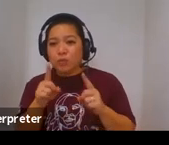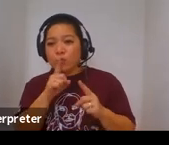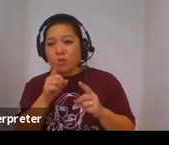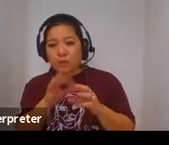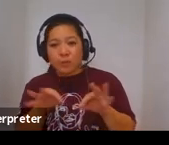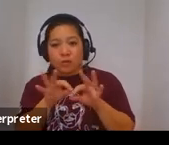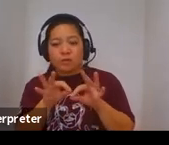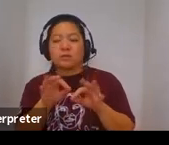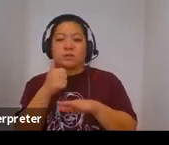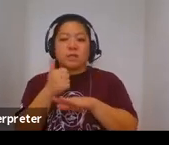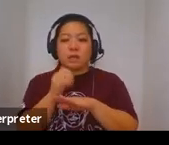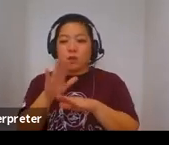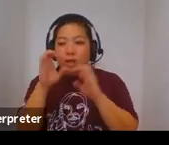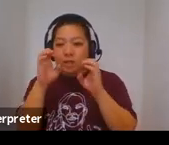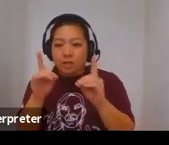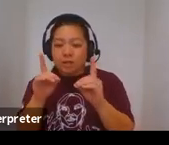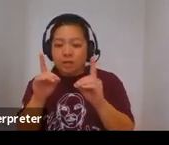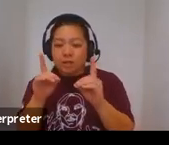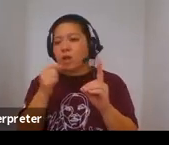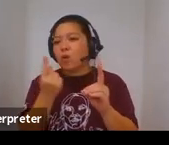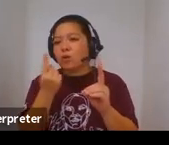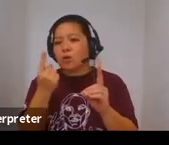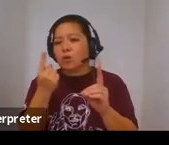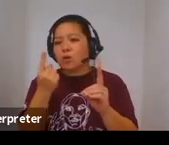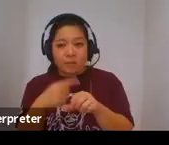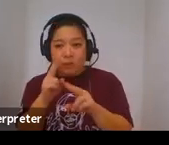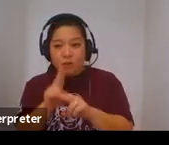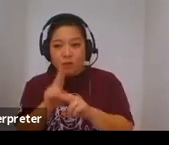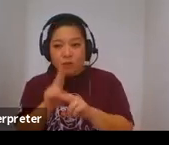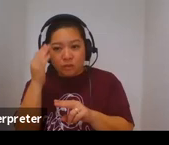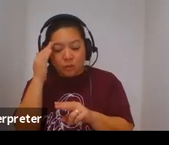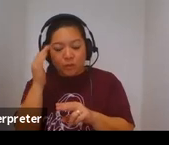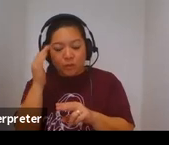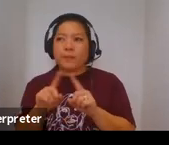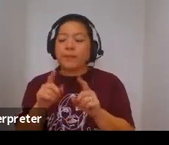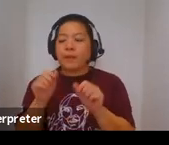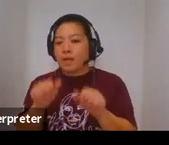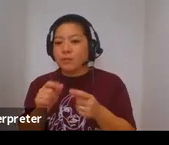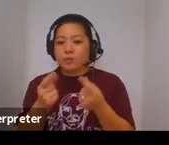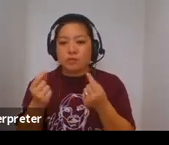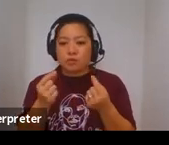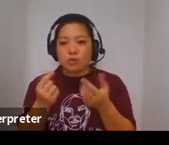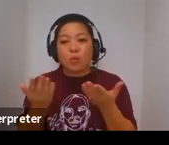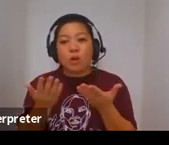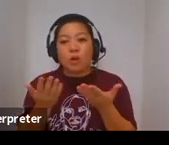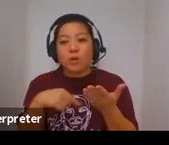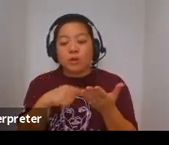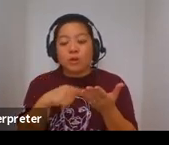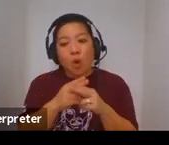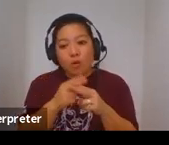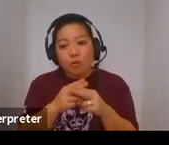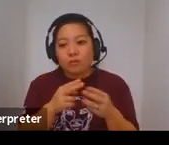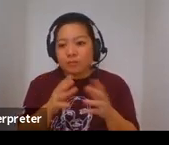So setting up your education so it's not just a one-time deal, but where you're able to do what we call like a